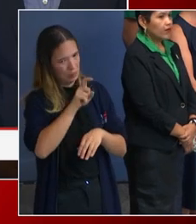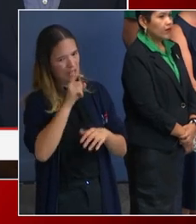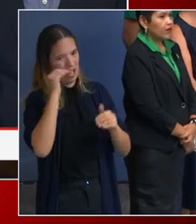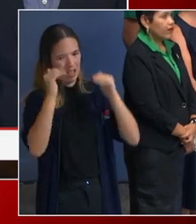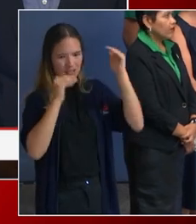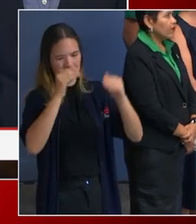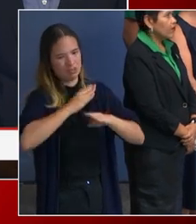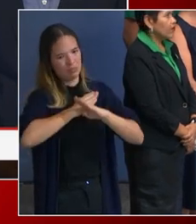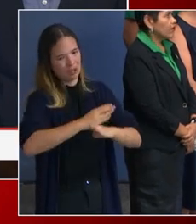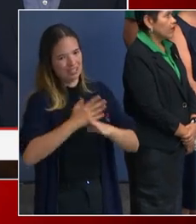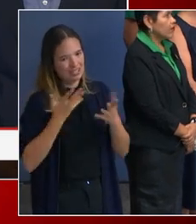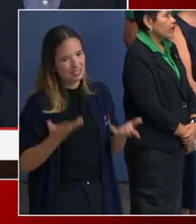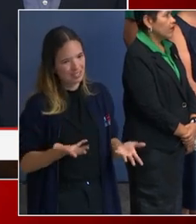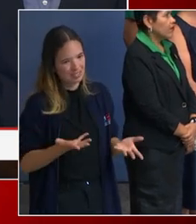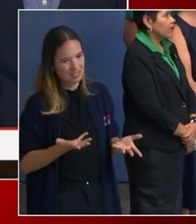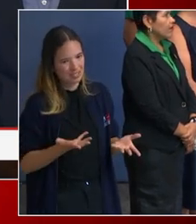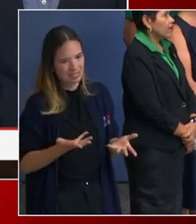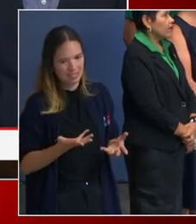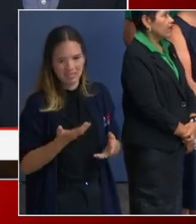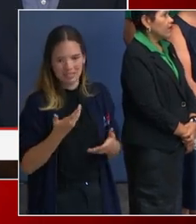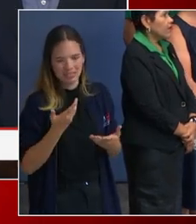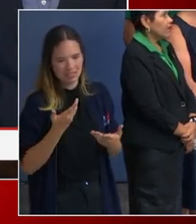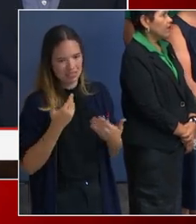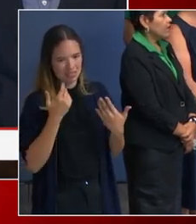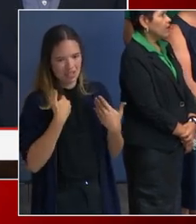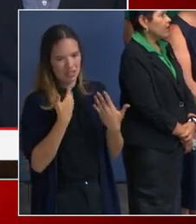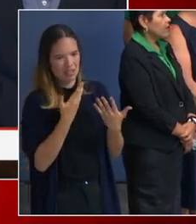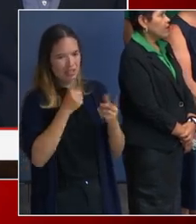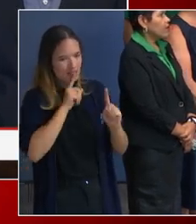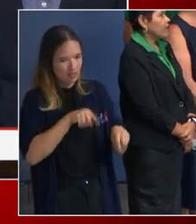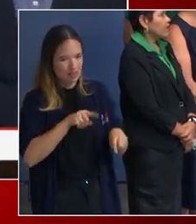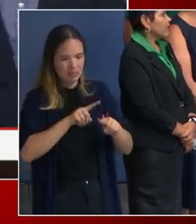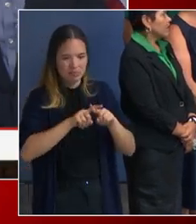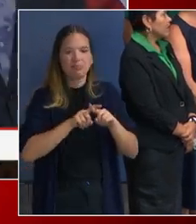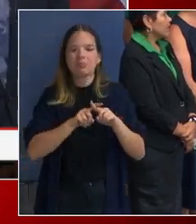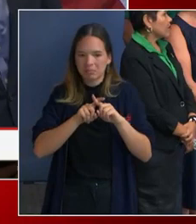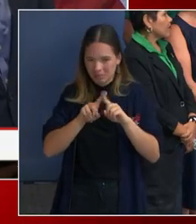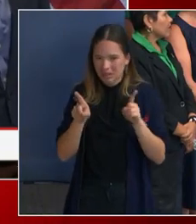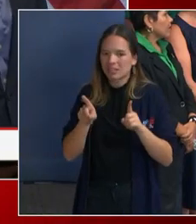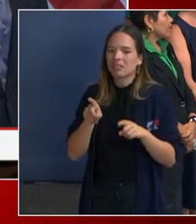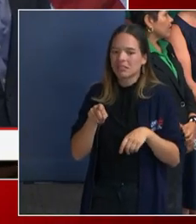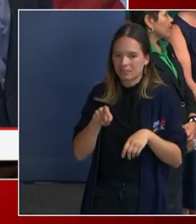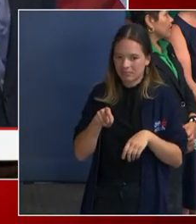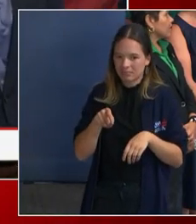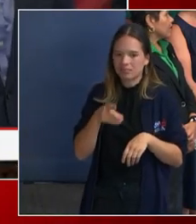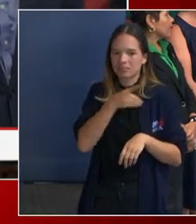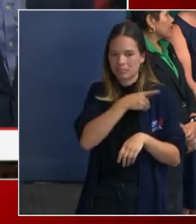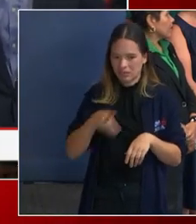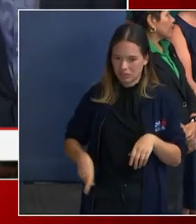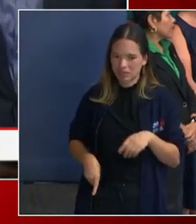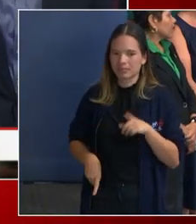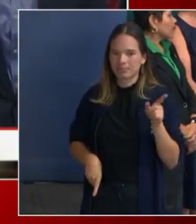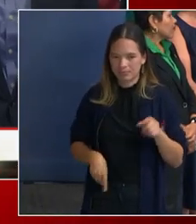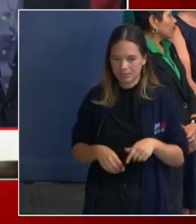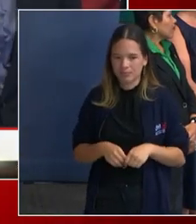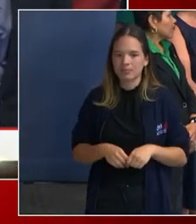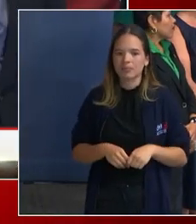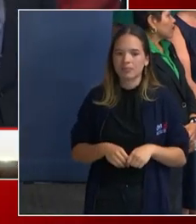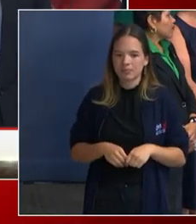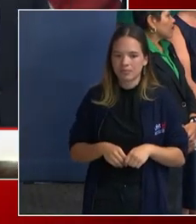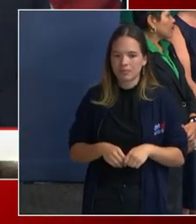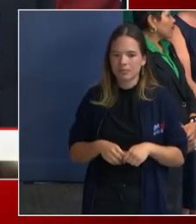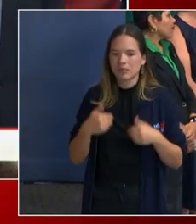So I answered that question, but Deputy Mayor Geltard is here. He's going to have some more